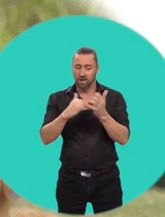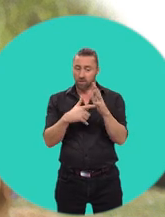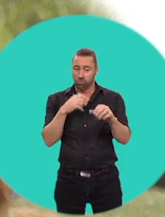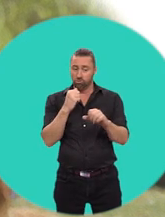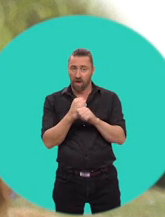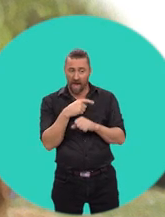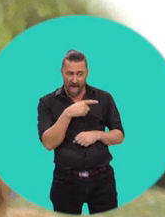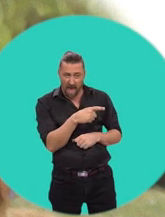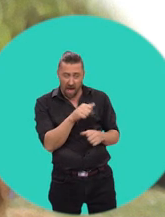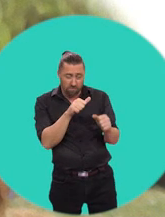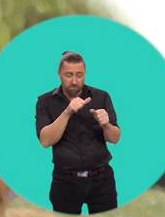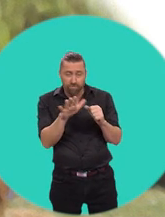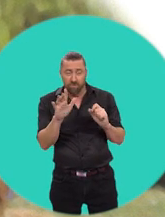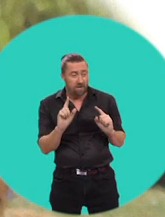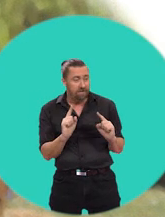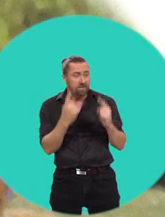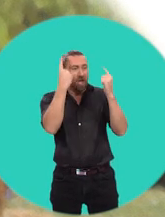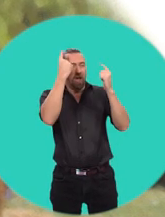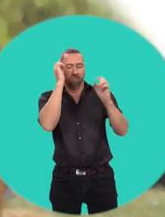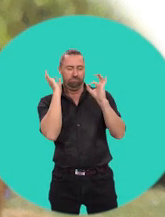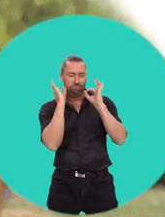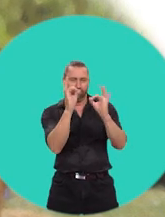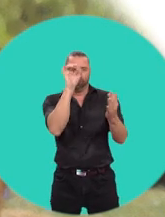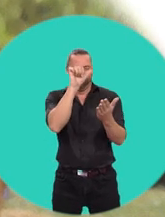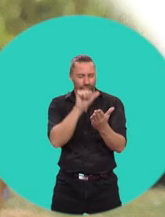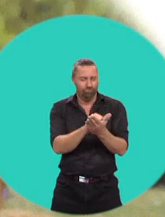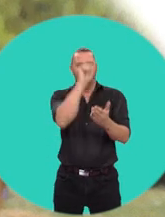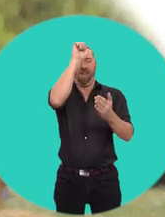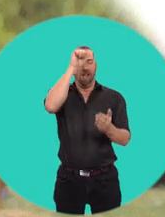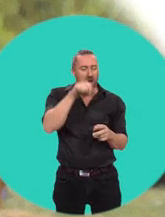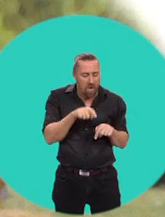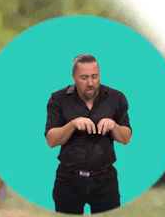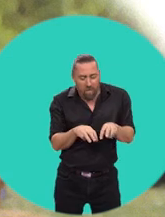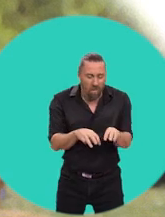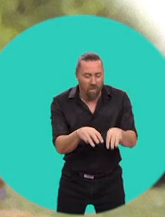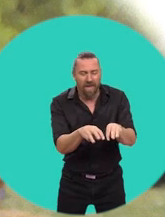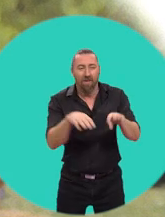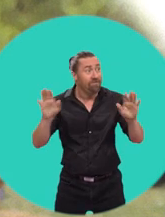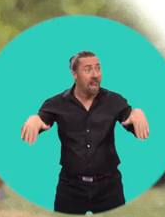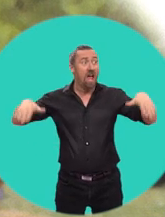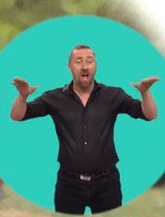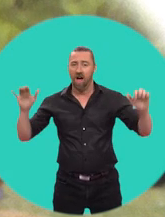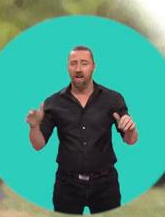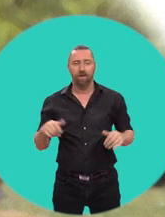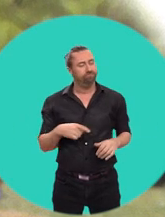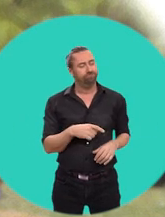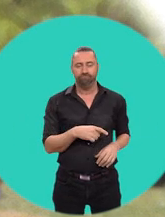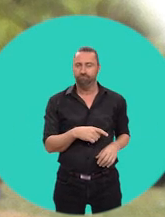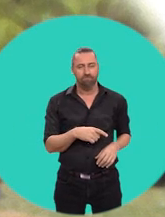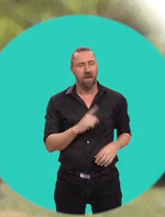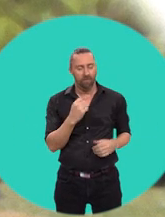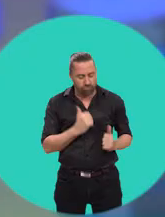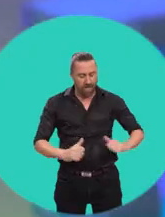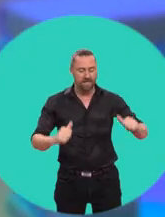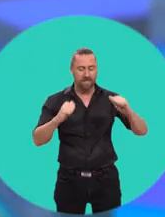Scrag may not have come first at walking or flying, but by golly galoshes, she came first at